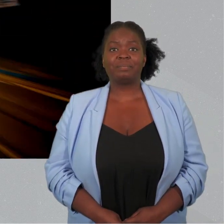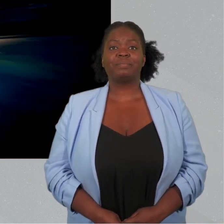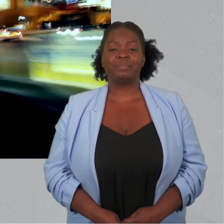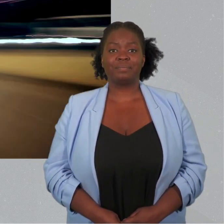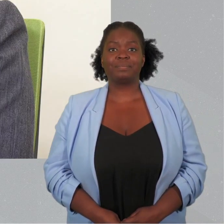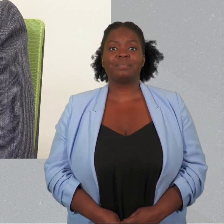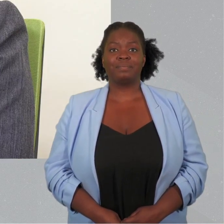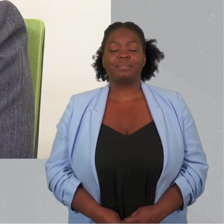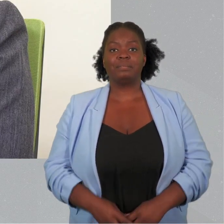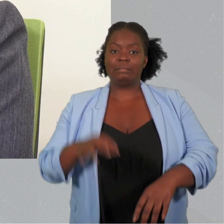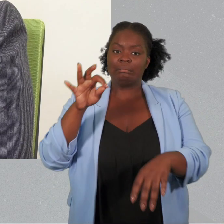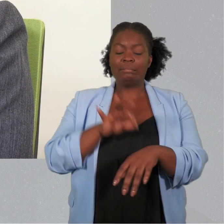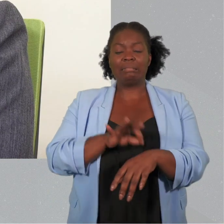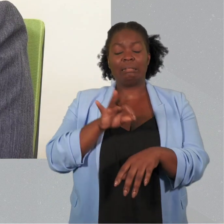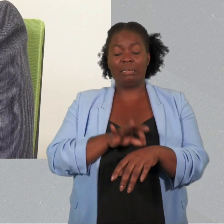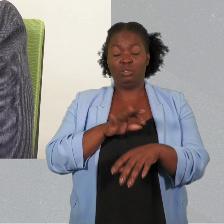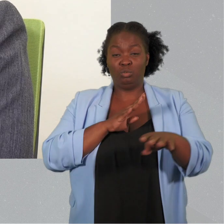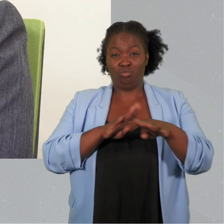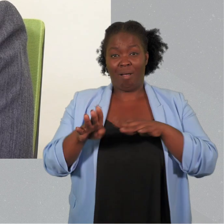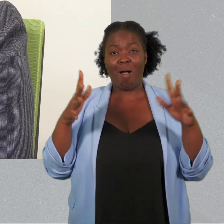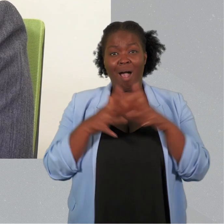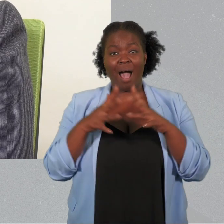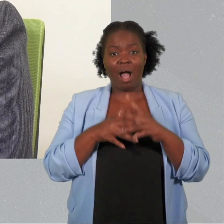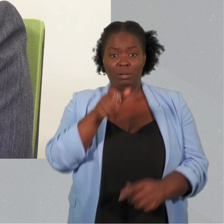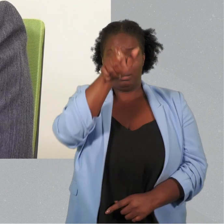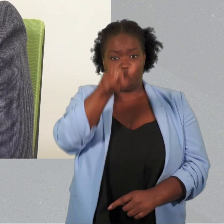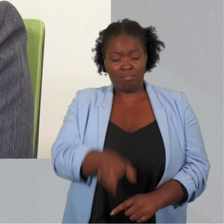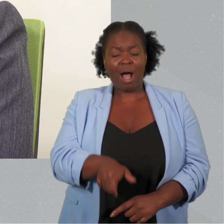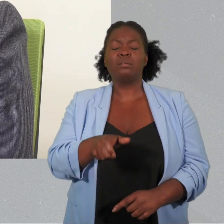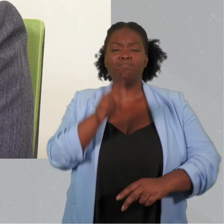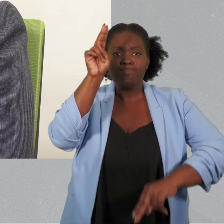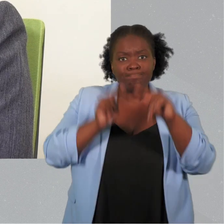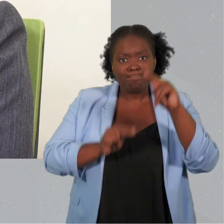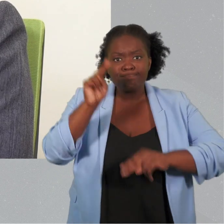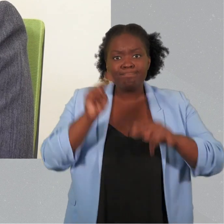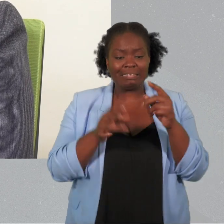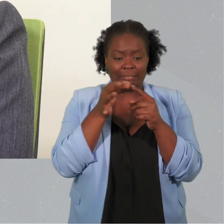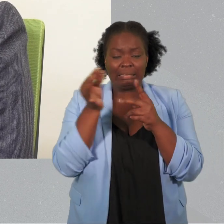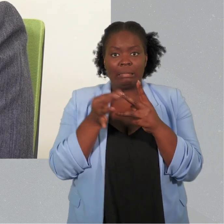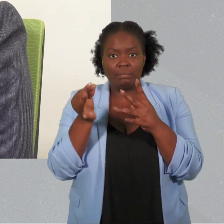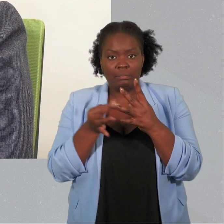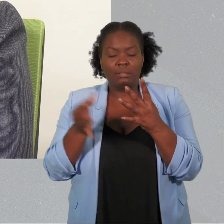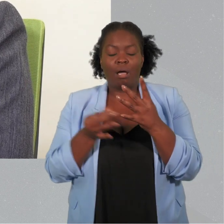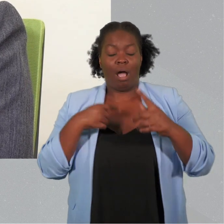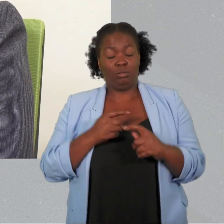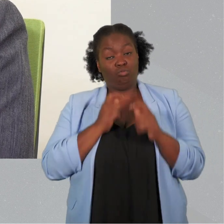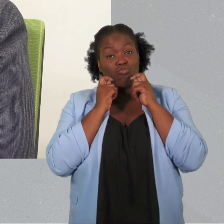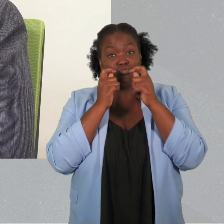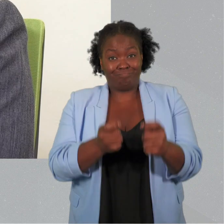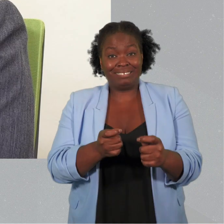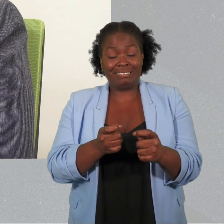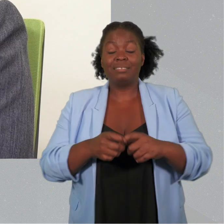The way clinicians are trained is to deal with the individual that's in front of them, to look at their symptoms, to try to treat them.